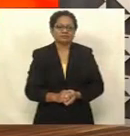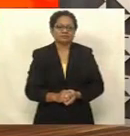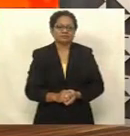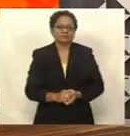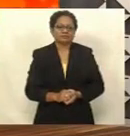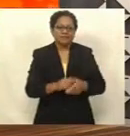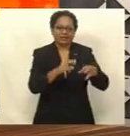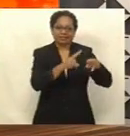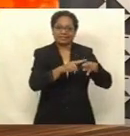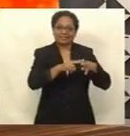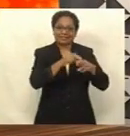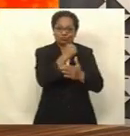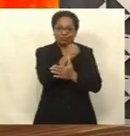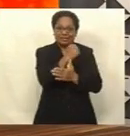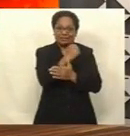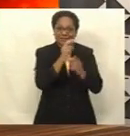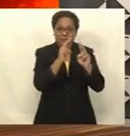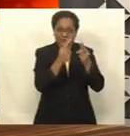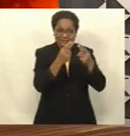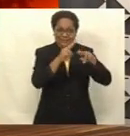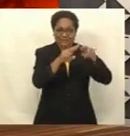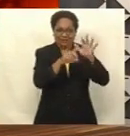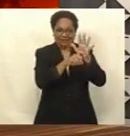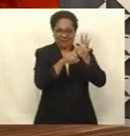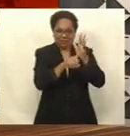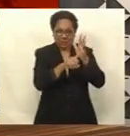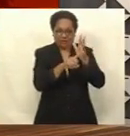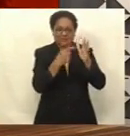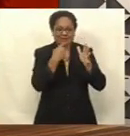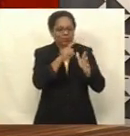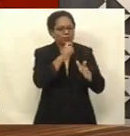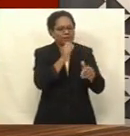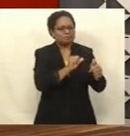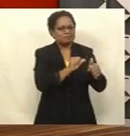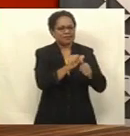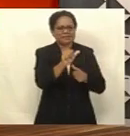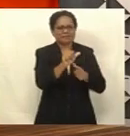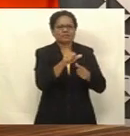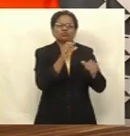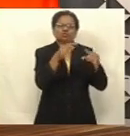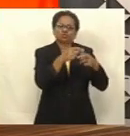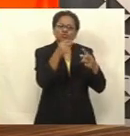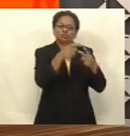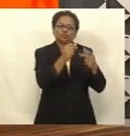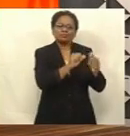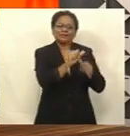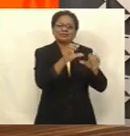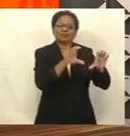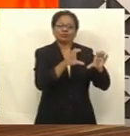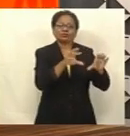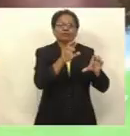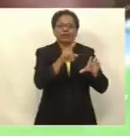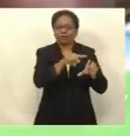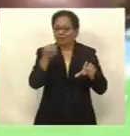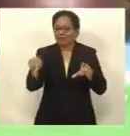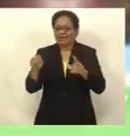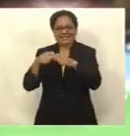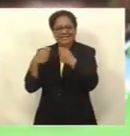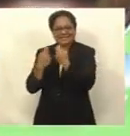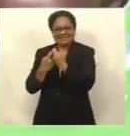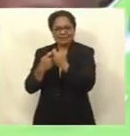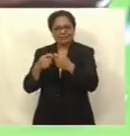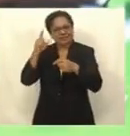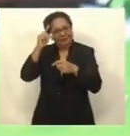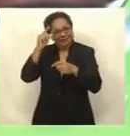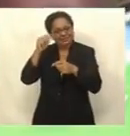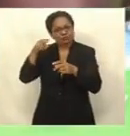The Fiji Rugby Union has made it clear that it will appoint the best possible coach for the Fijian Drua. The Drua coach and CEO's positions